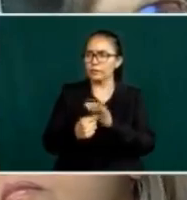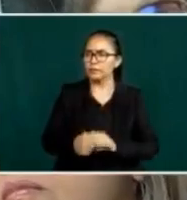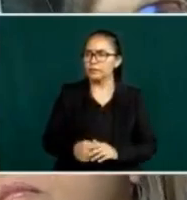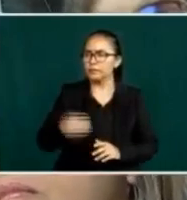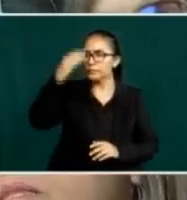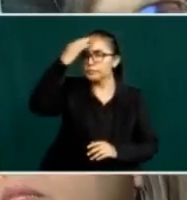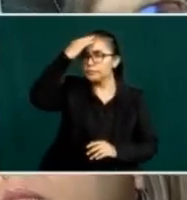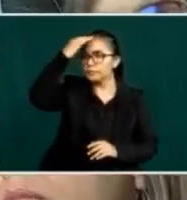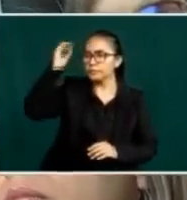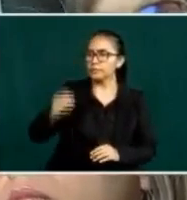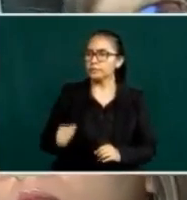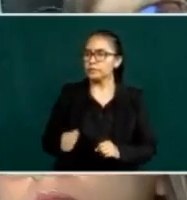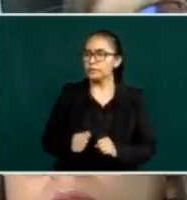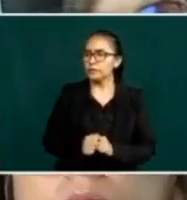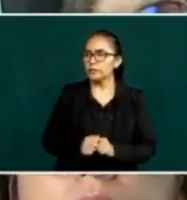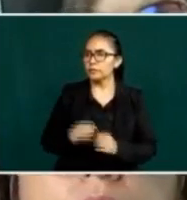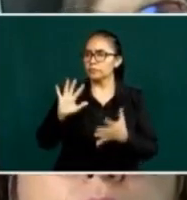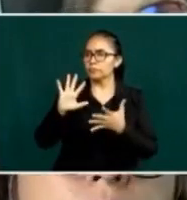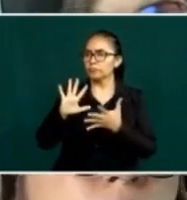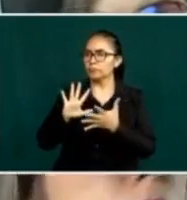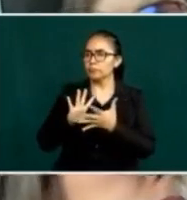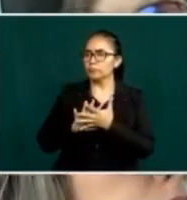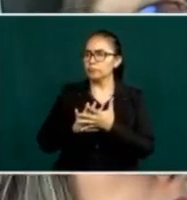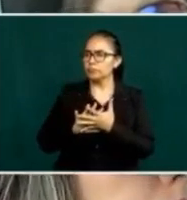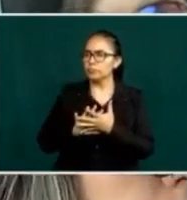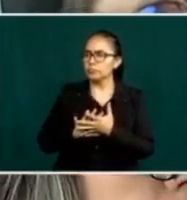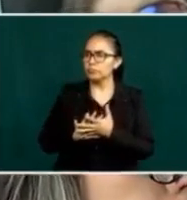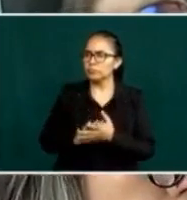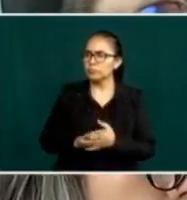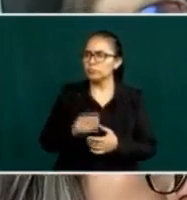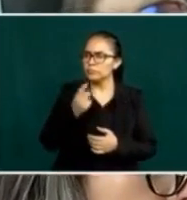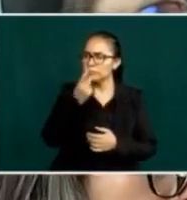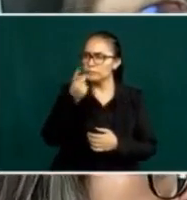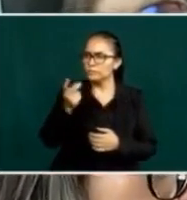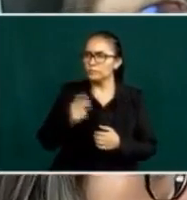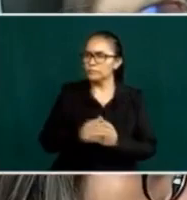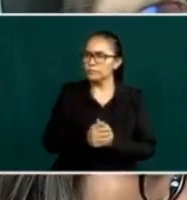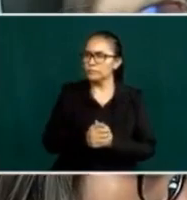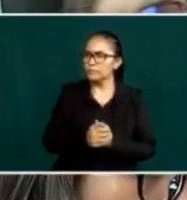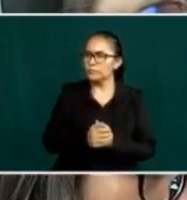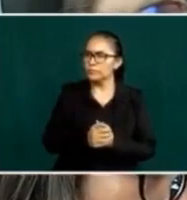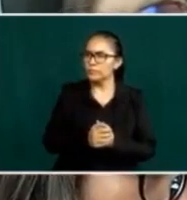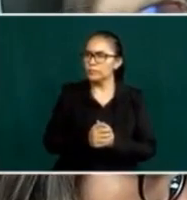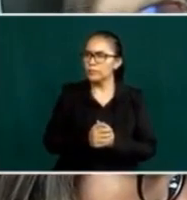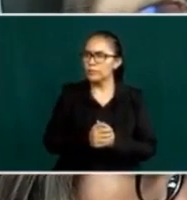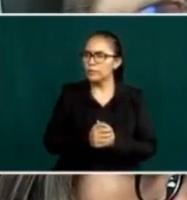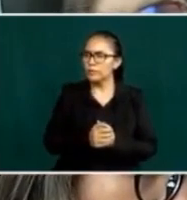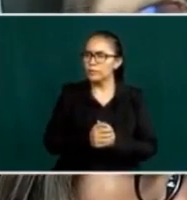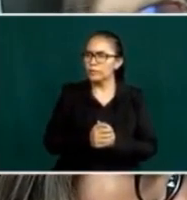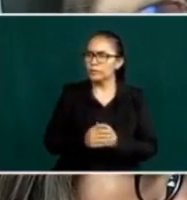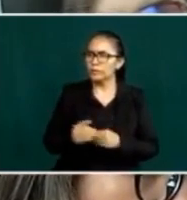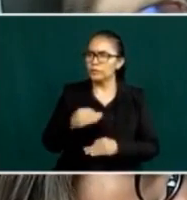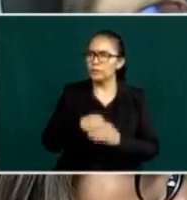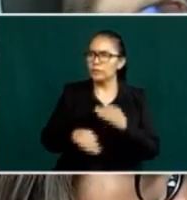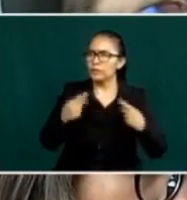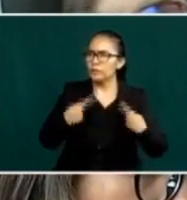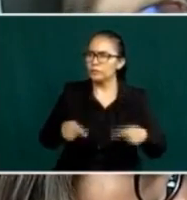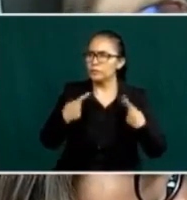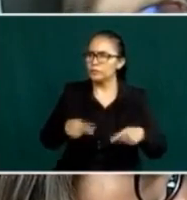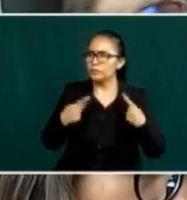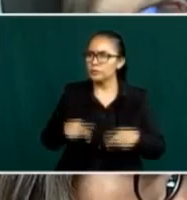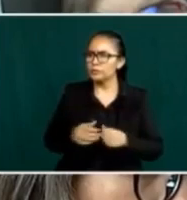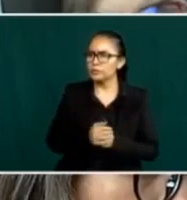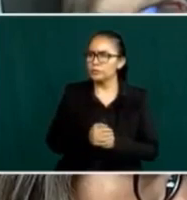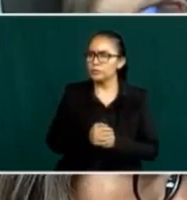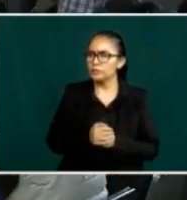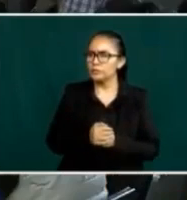and this is the hand of the law, where he narrates and gives names of all the